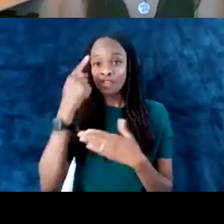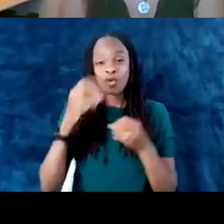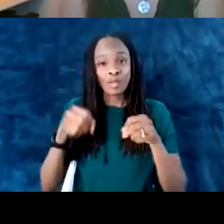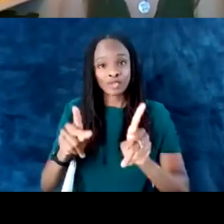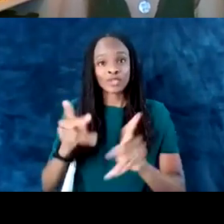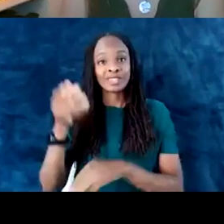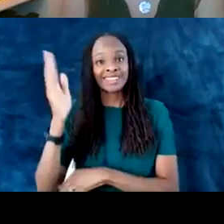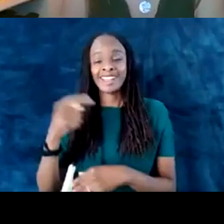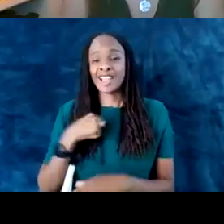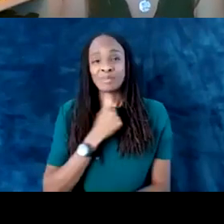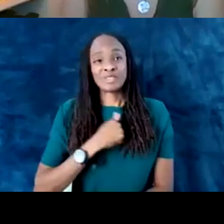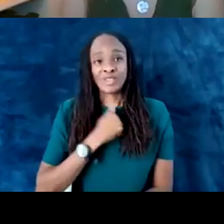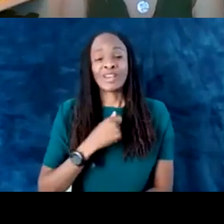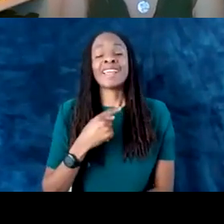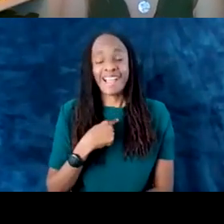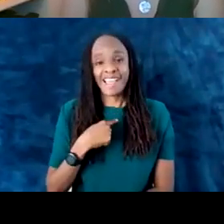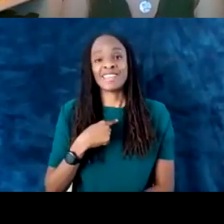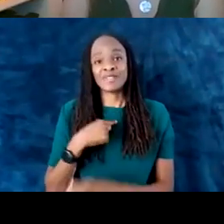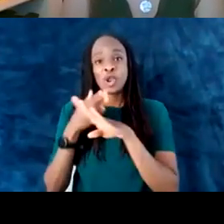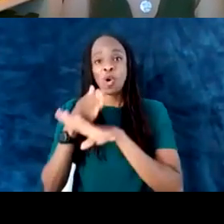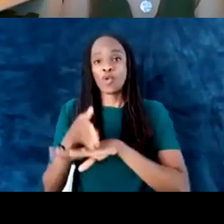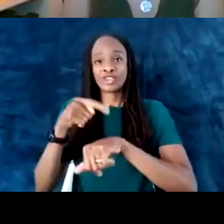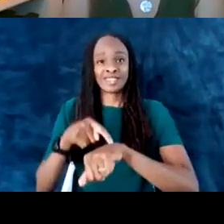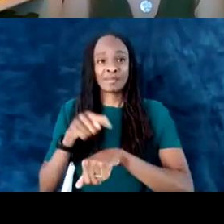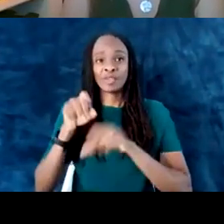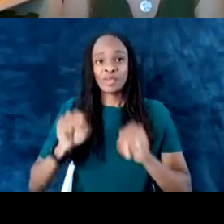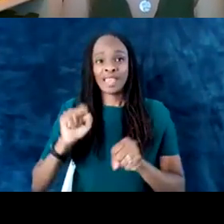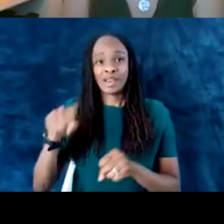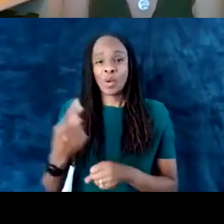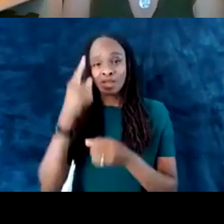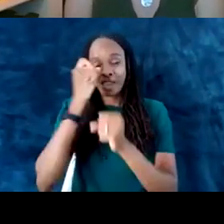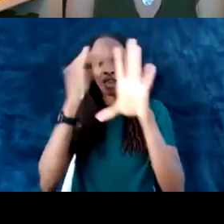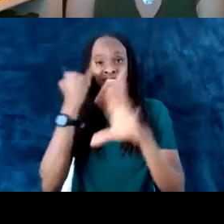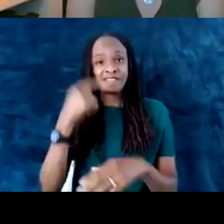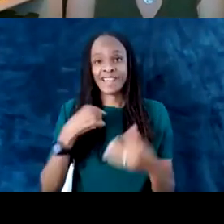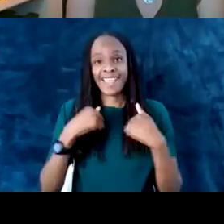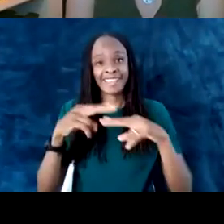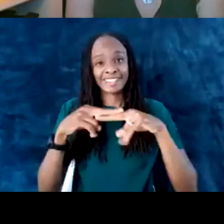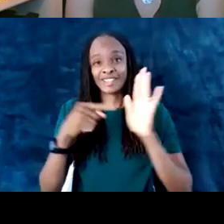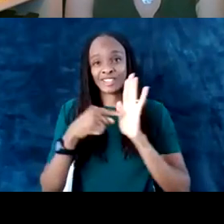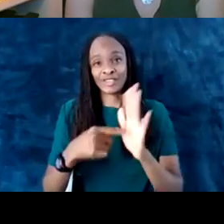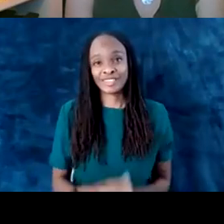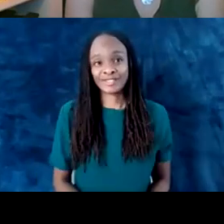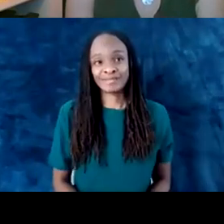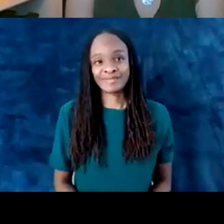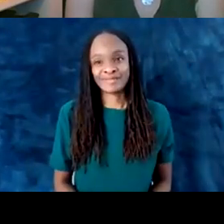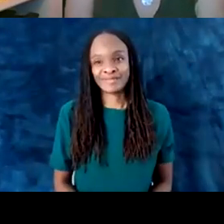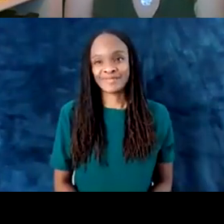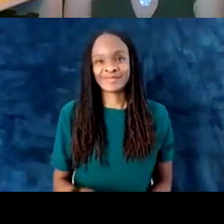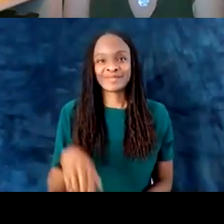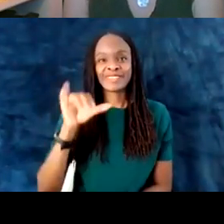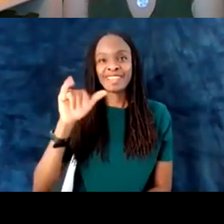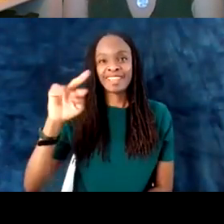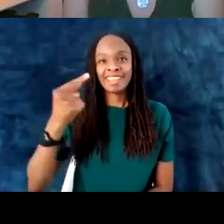that. I apologize. I did in fact go over time, so you can only imagine how bad it would be if I had the slides. Thank you, Caty. And we